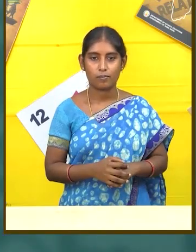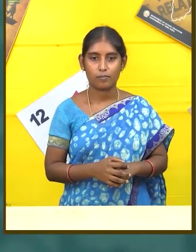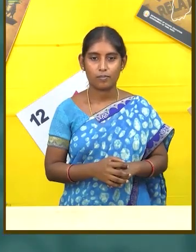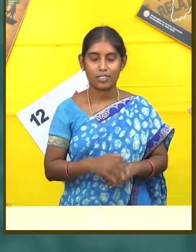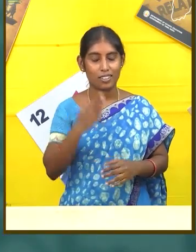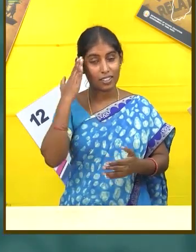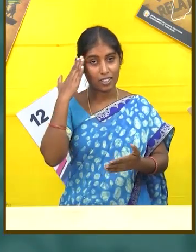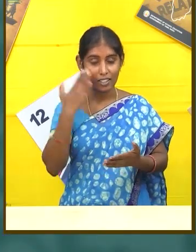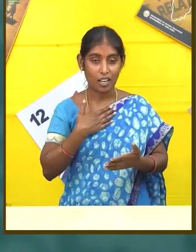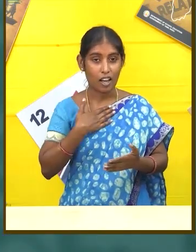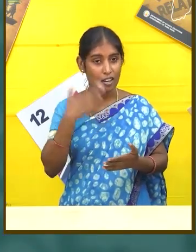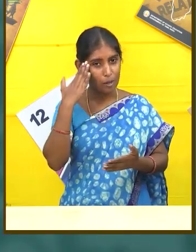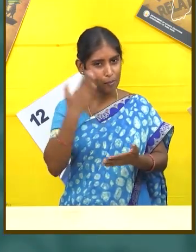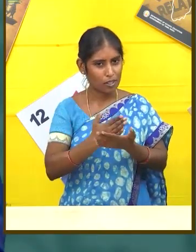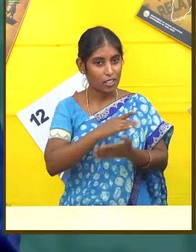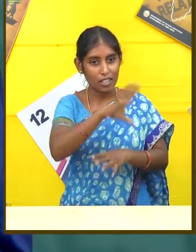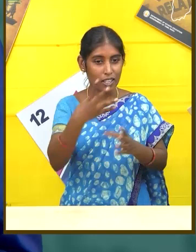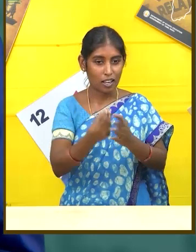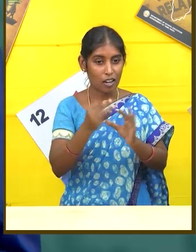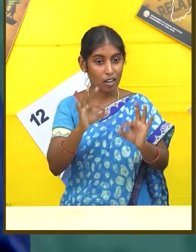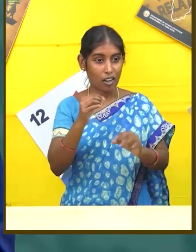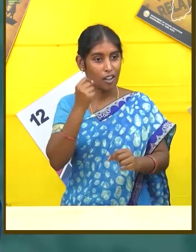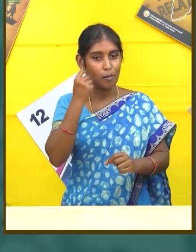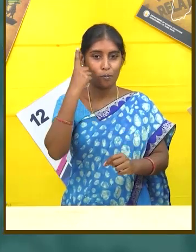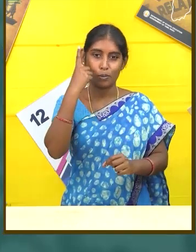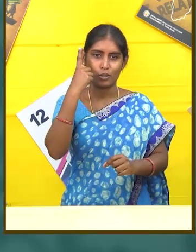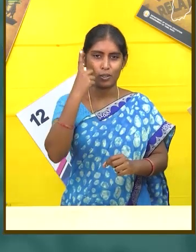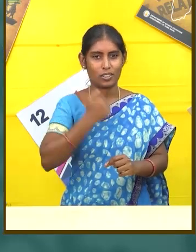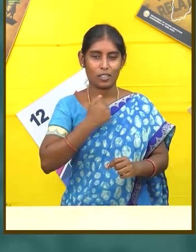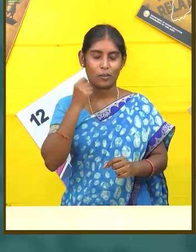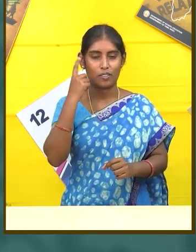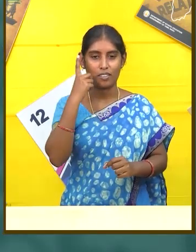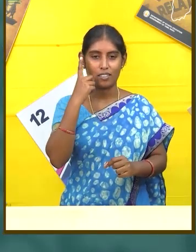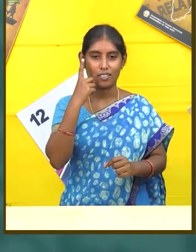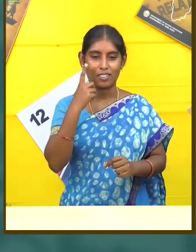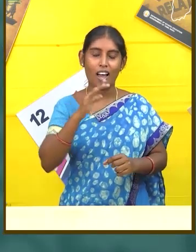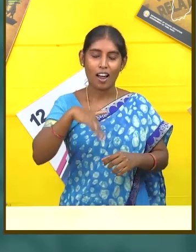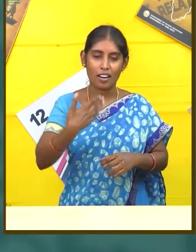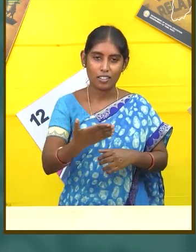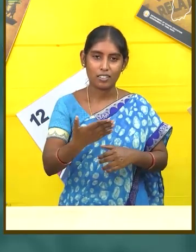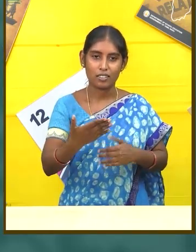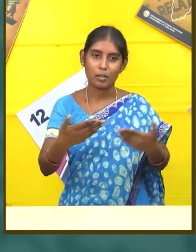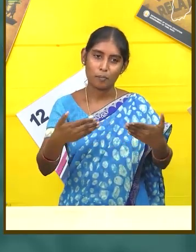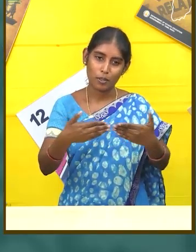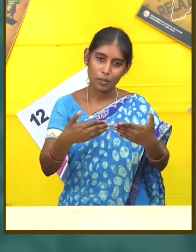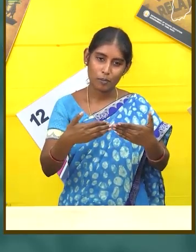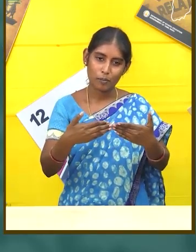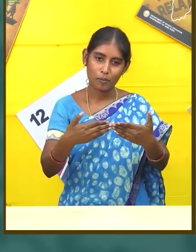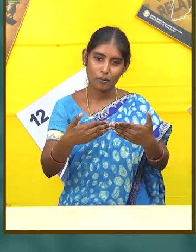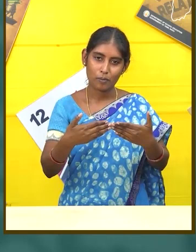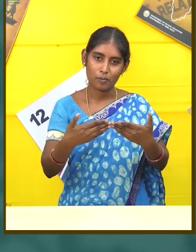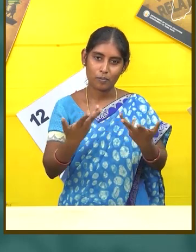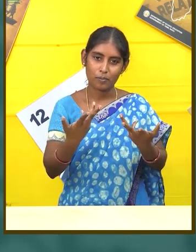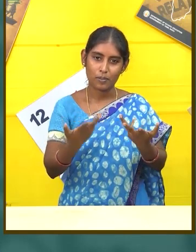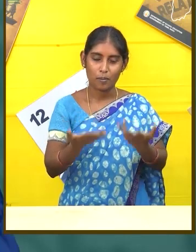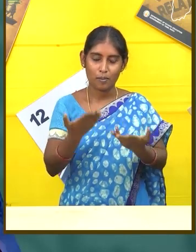all. So I hope so you got a clear-cut idea how to solve a system of 3 linear equations. In the next episode, we